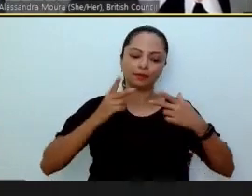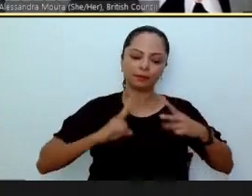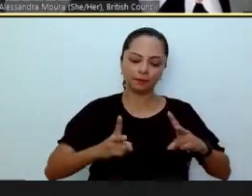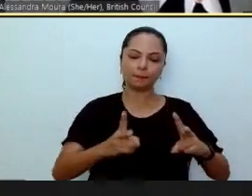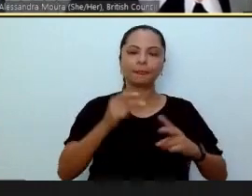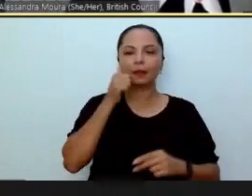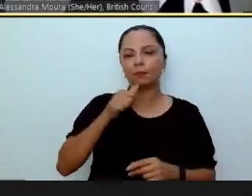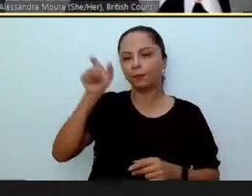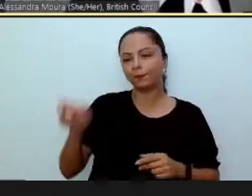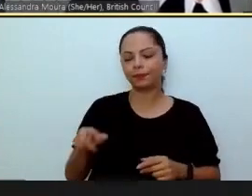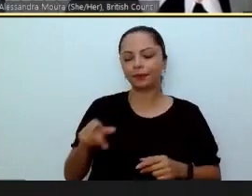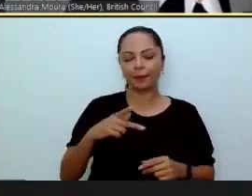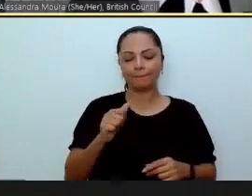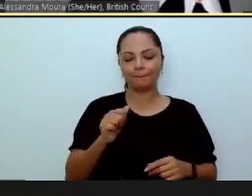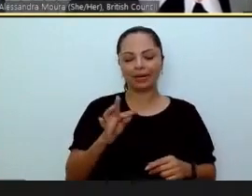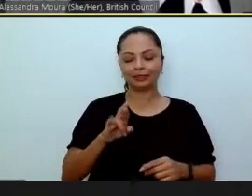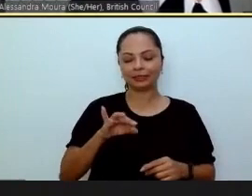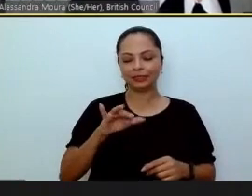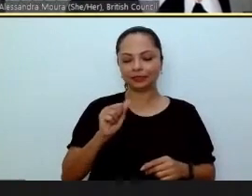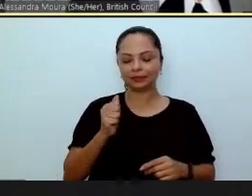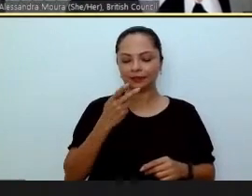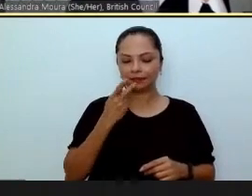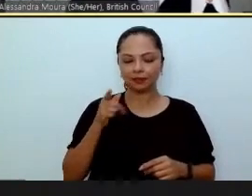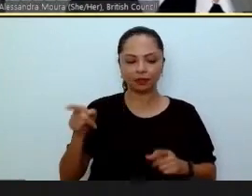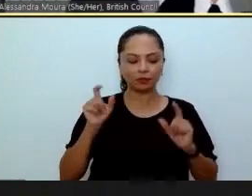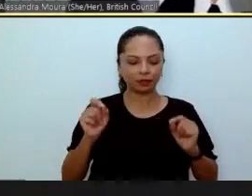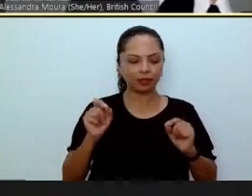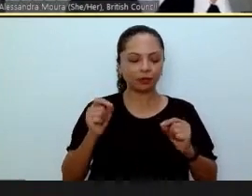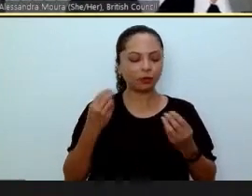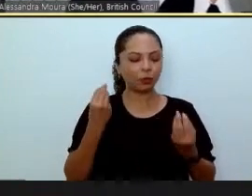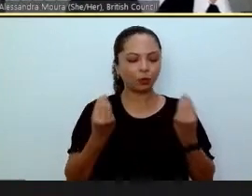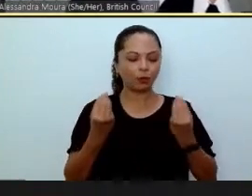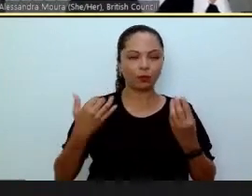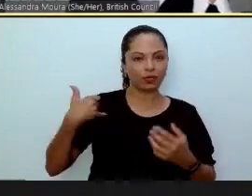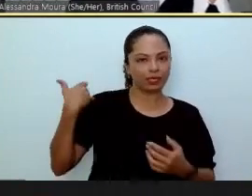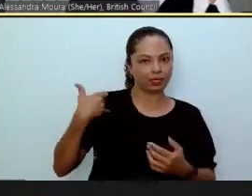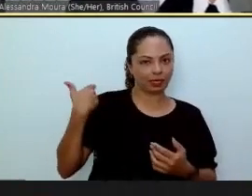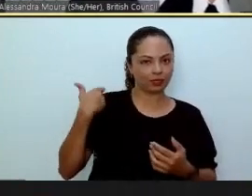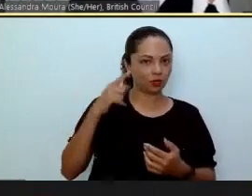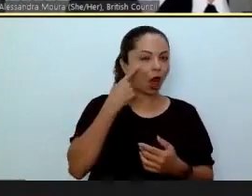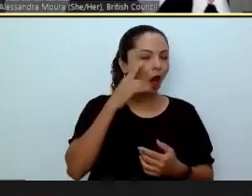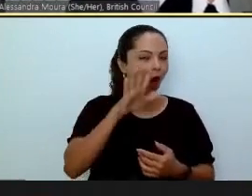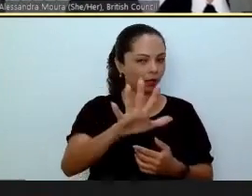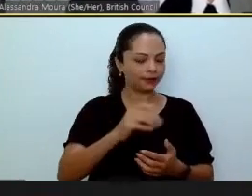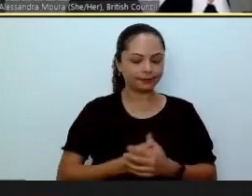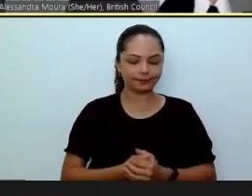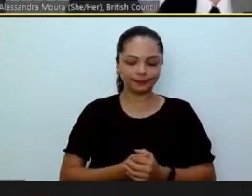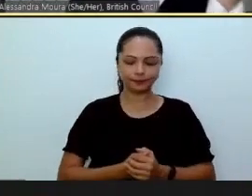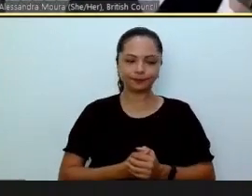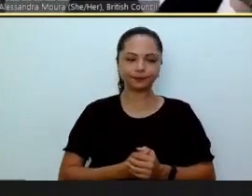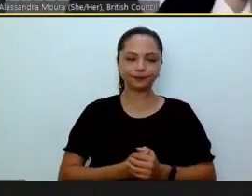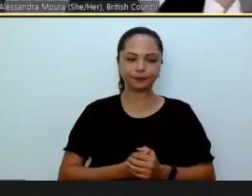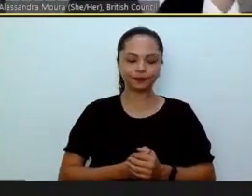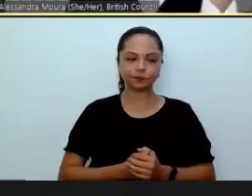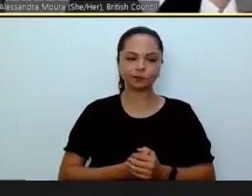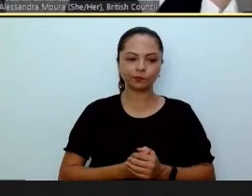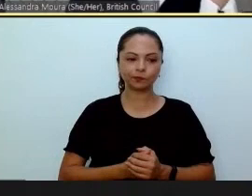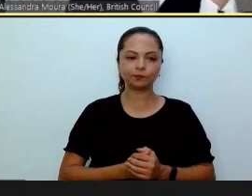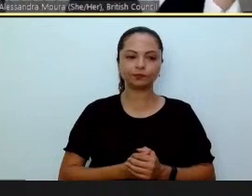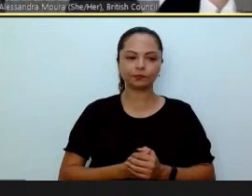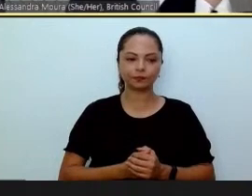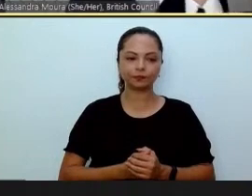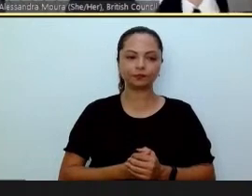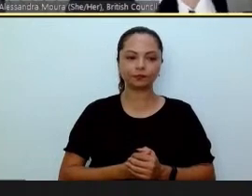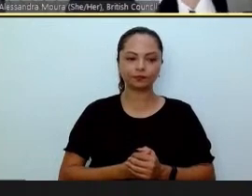age. This is interesting. She says that etarismo, as we say in Brazil, like this idea that people,